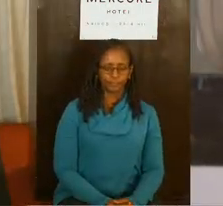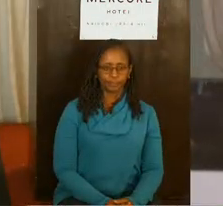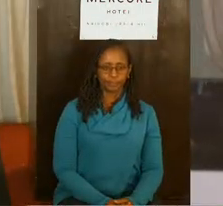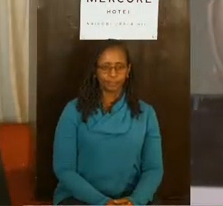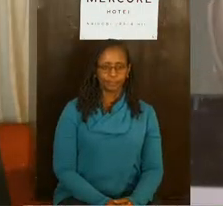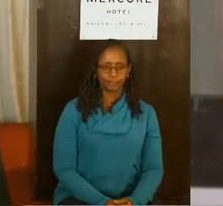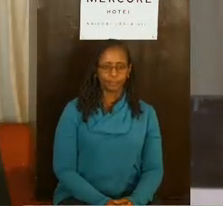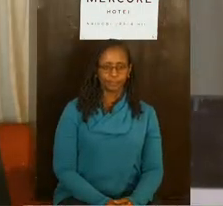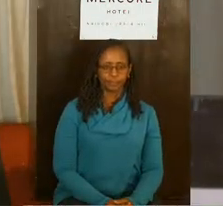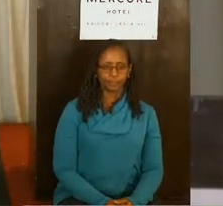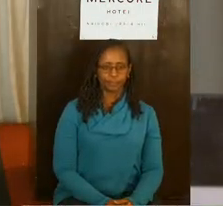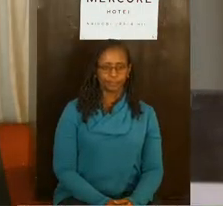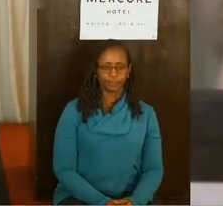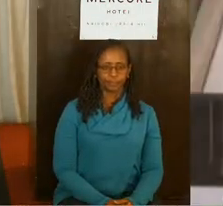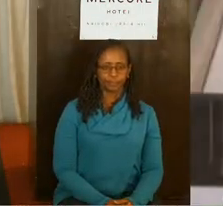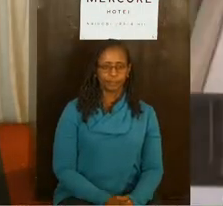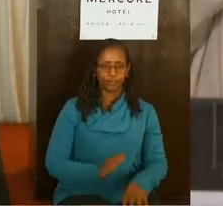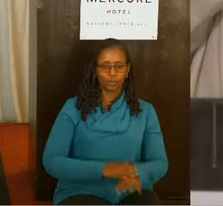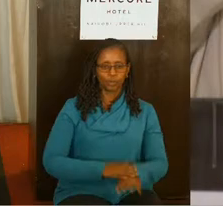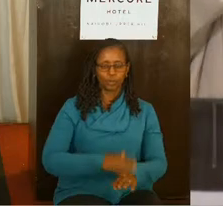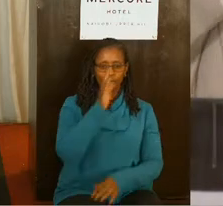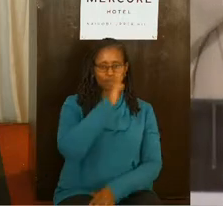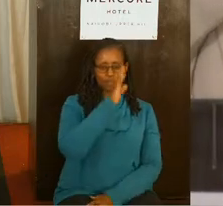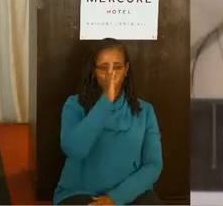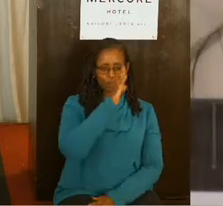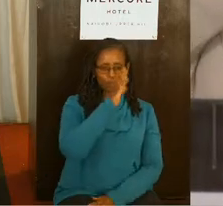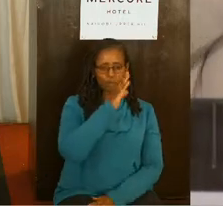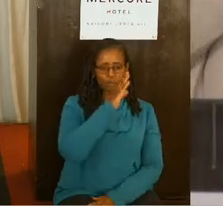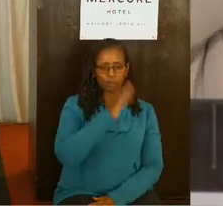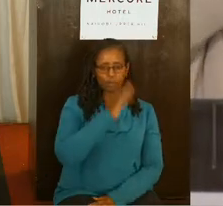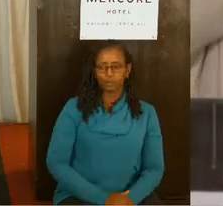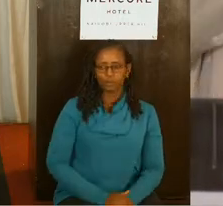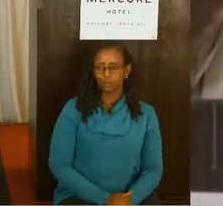is it now evening or afternoon good evening